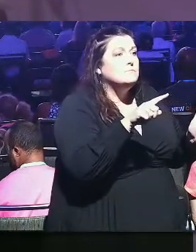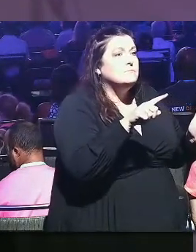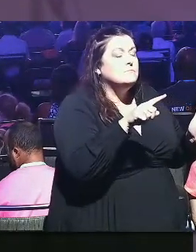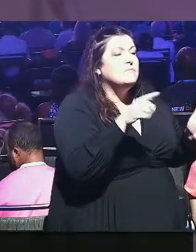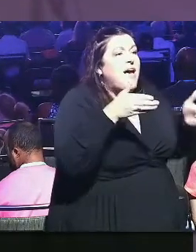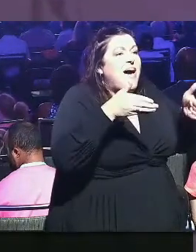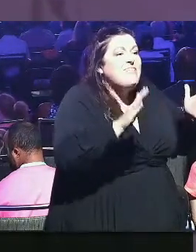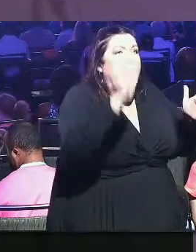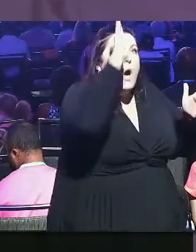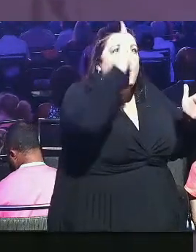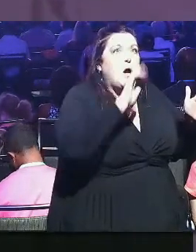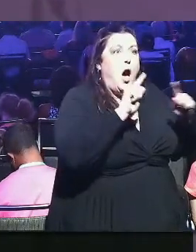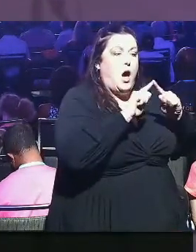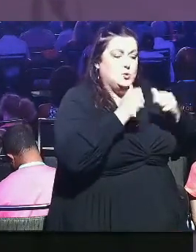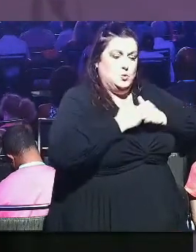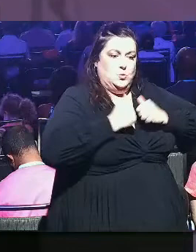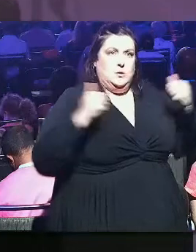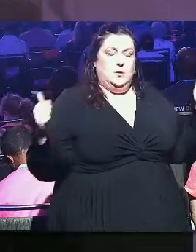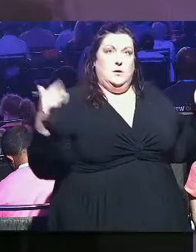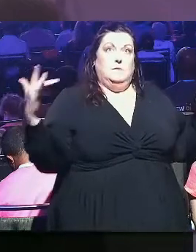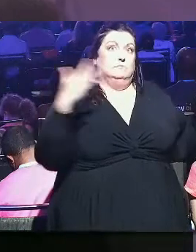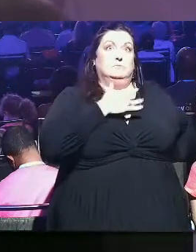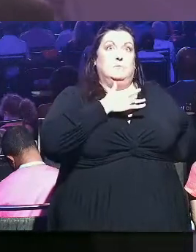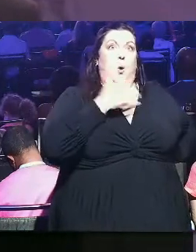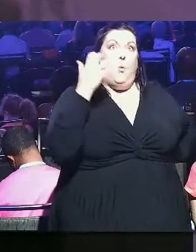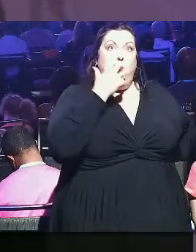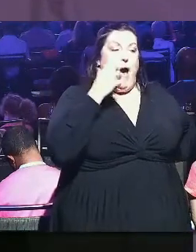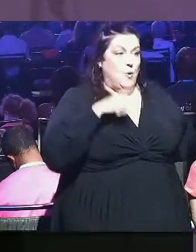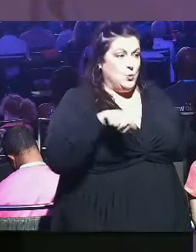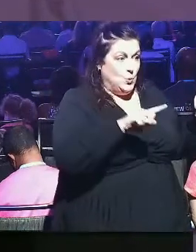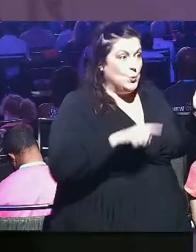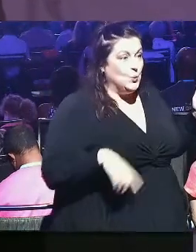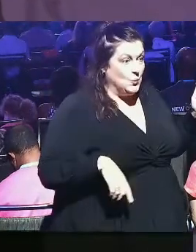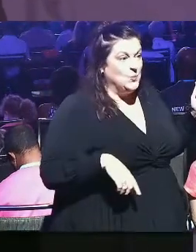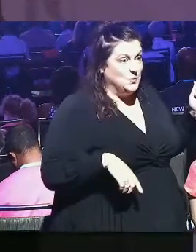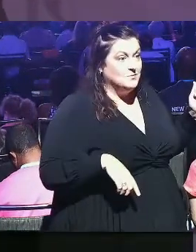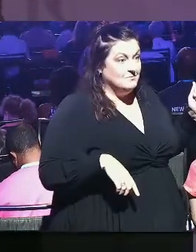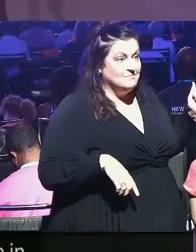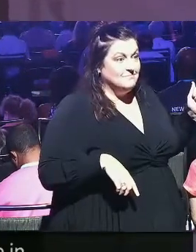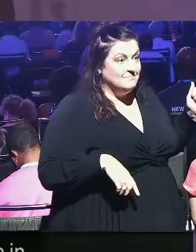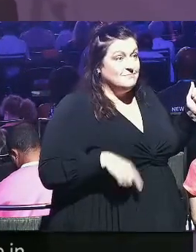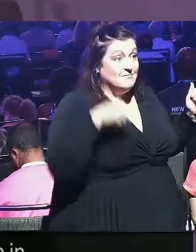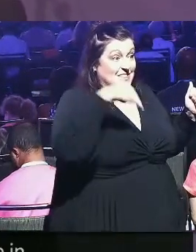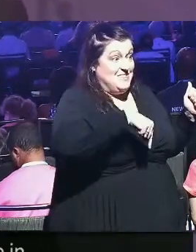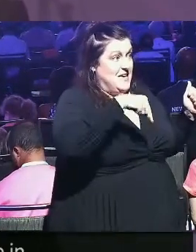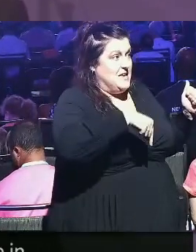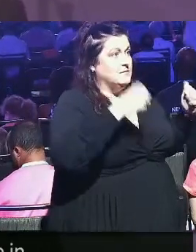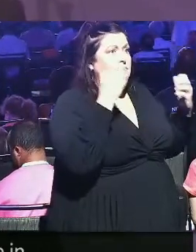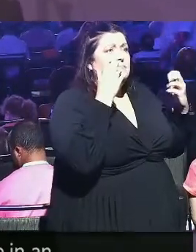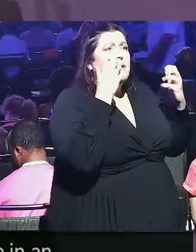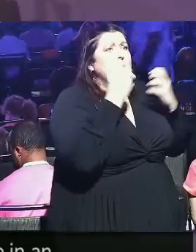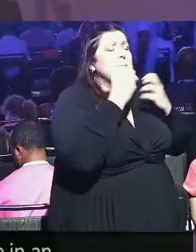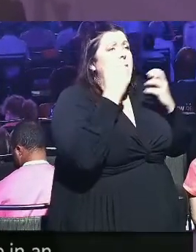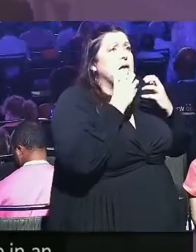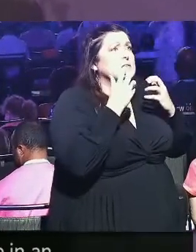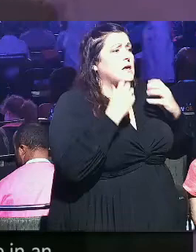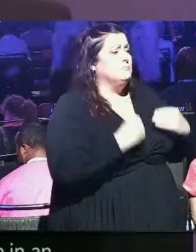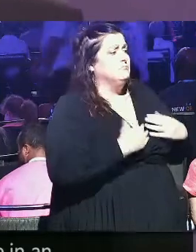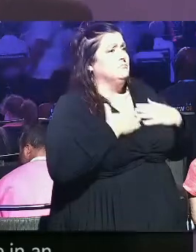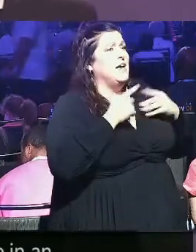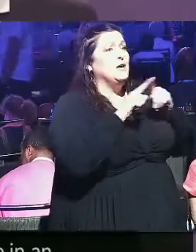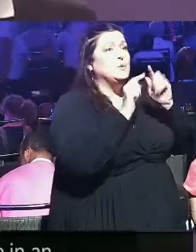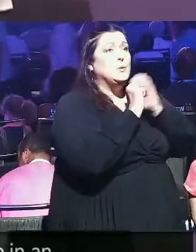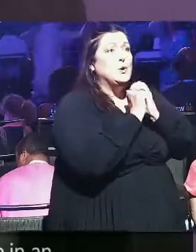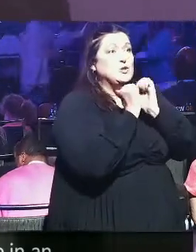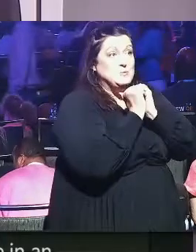wow you this morning. We are in for an amazing treat as we worship our great God